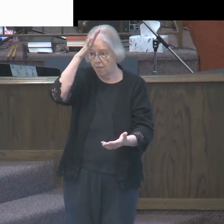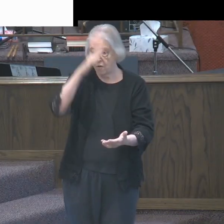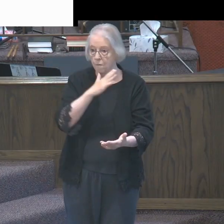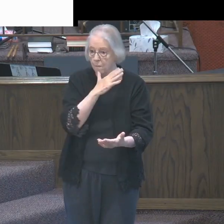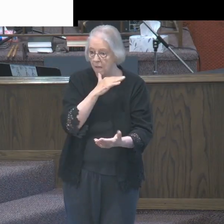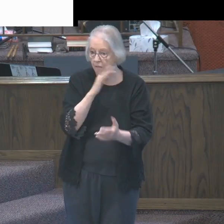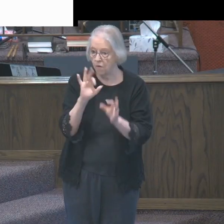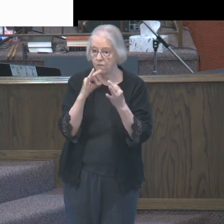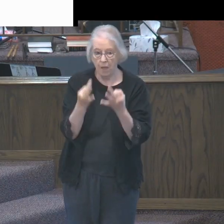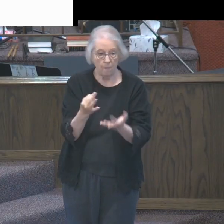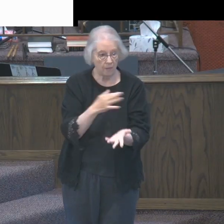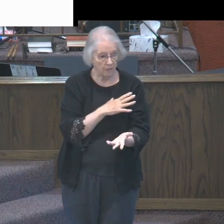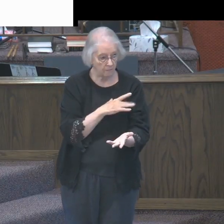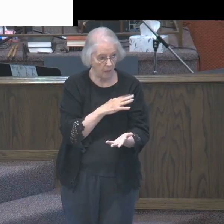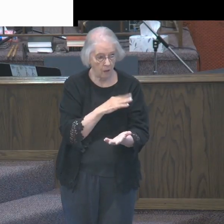me.